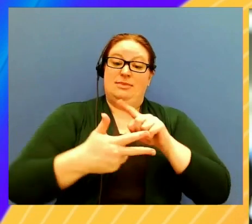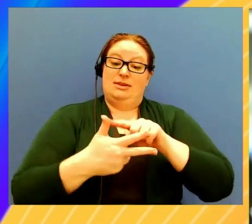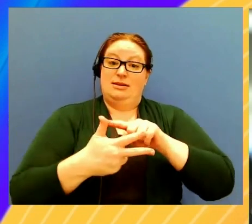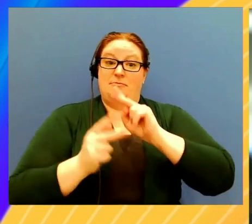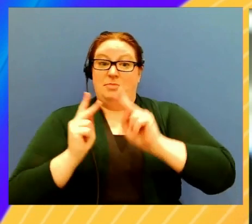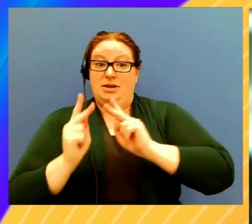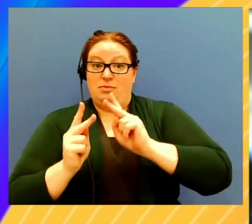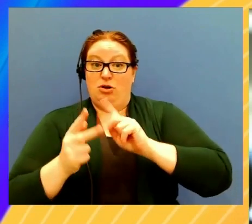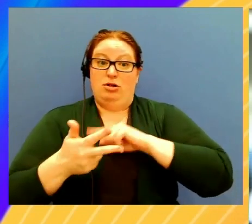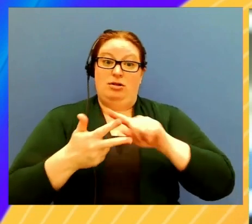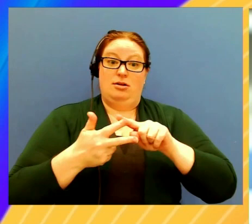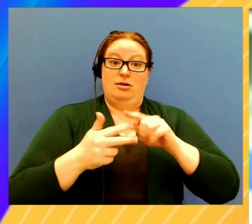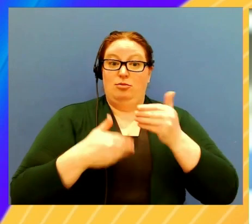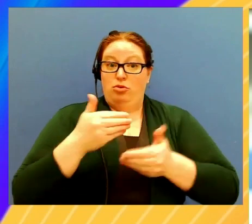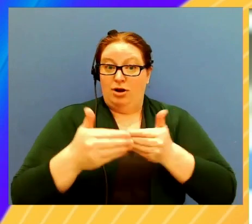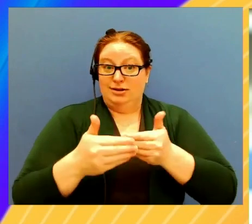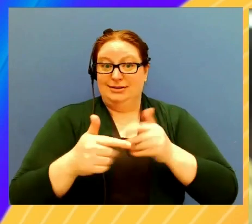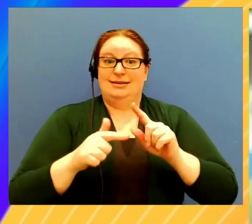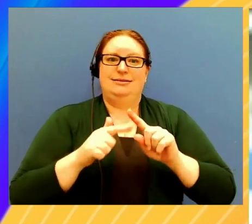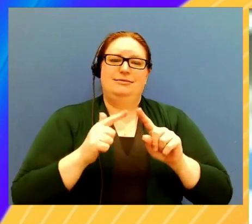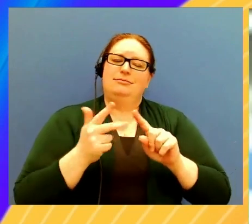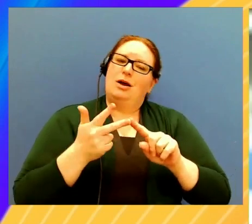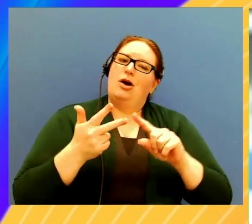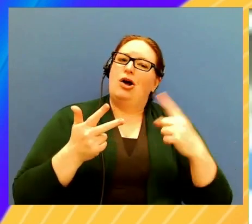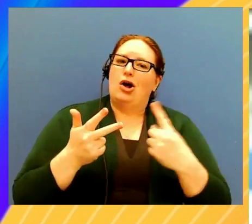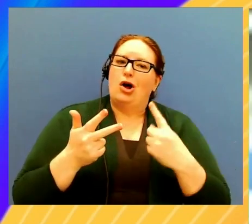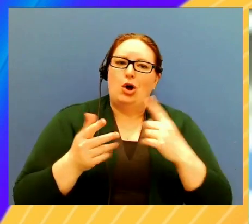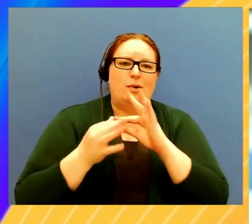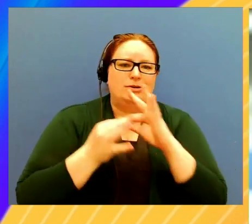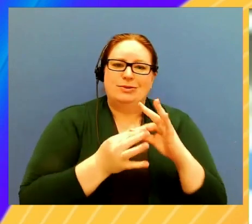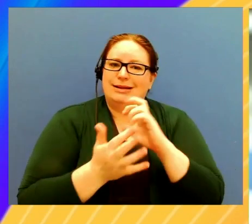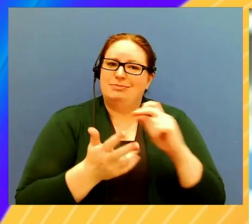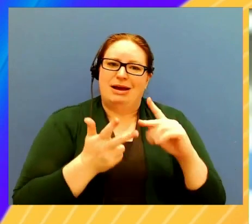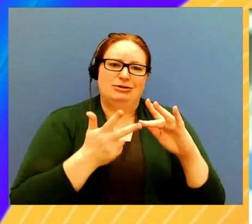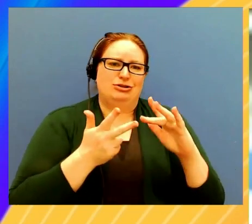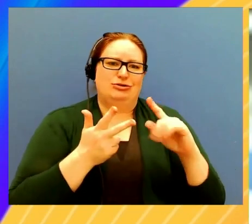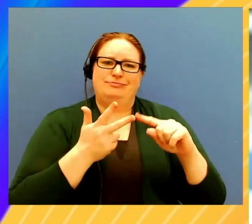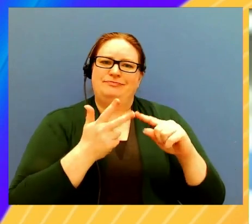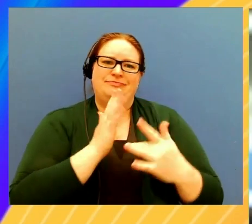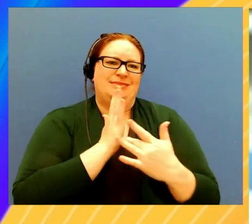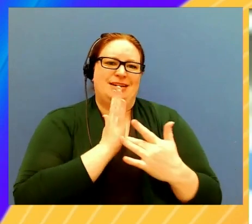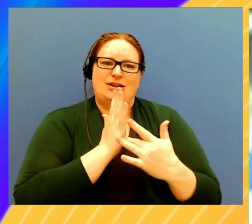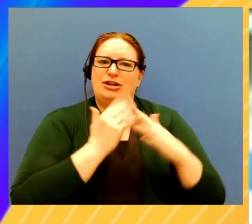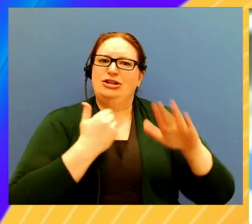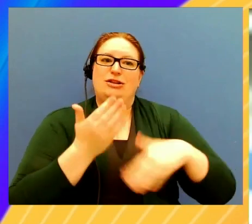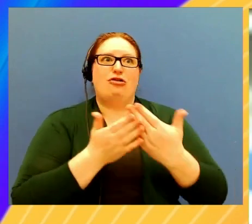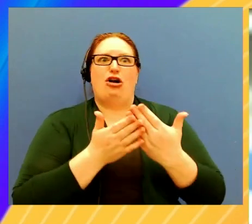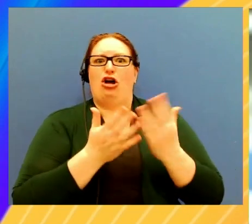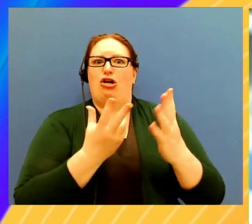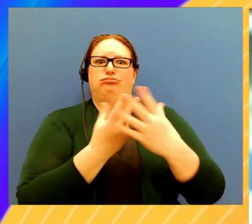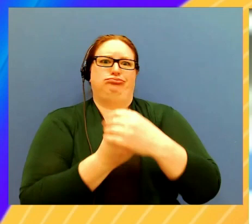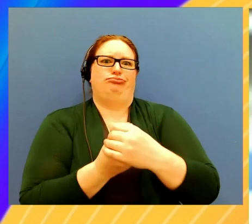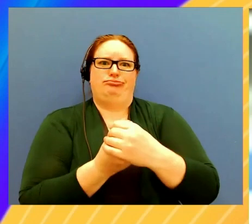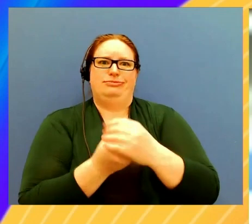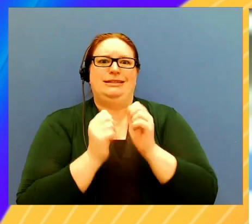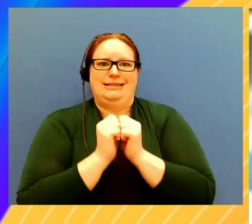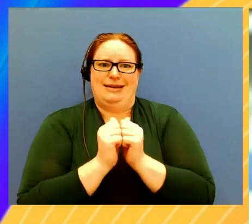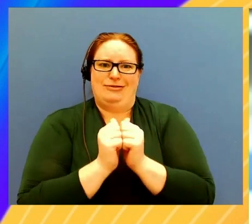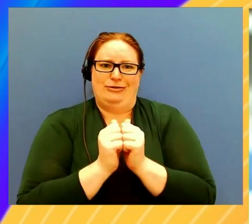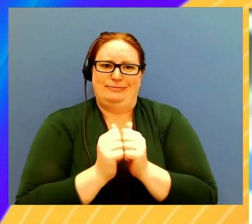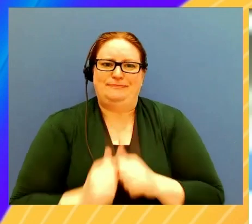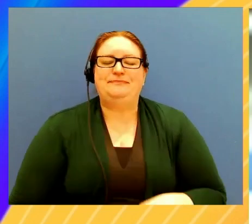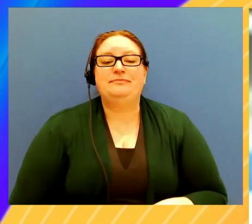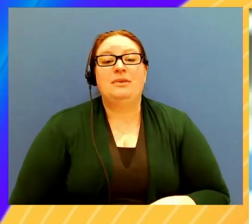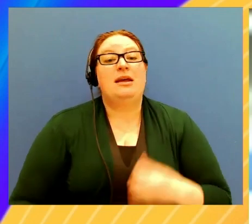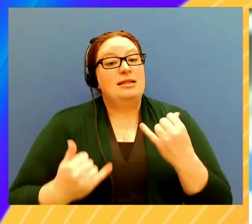even that always relates back to technology. They're so intertwined. And so that's what we're really excited about for today in these upcoming sessions, is